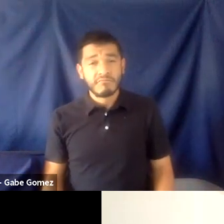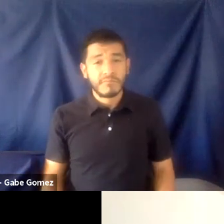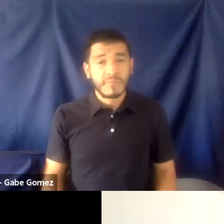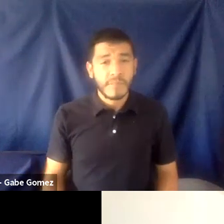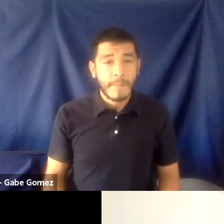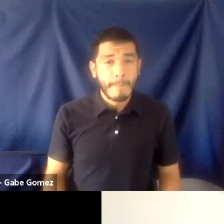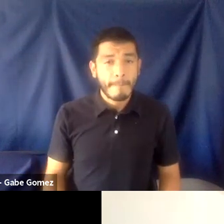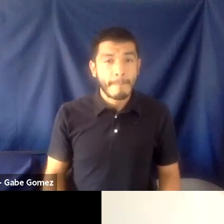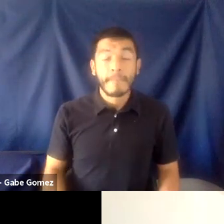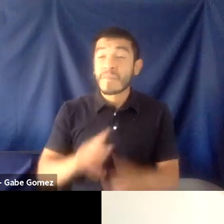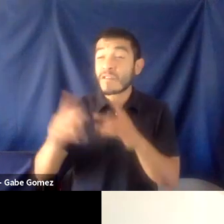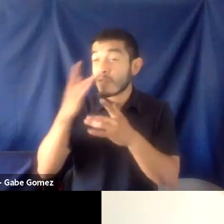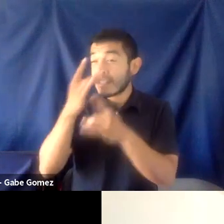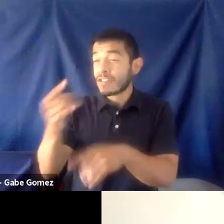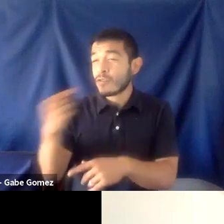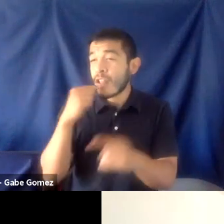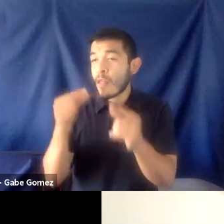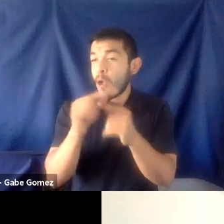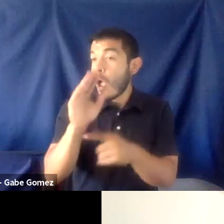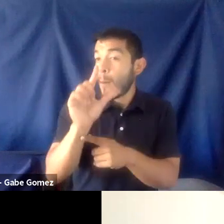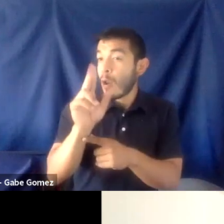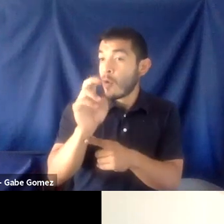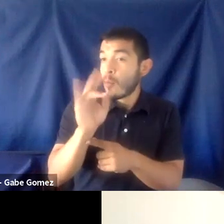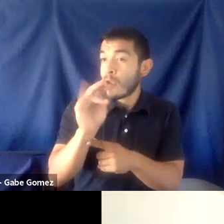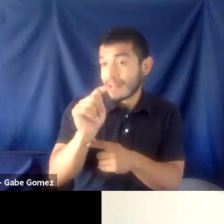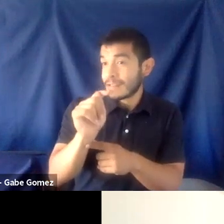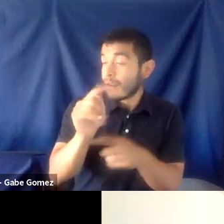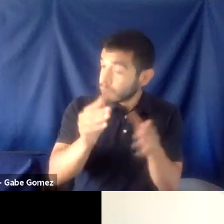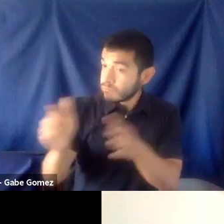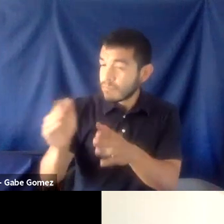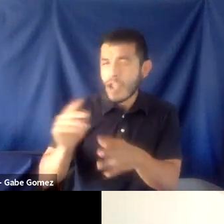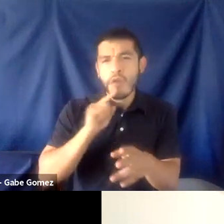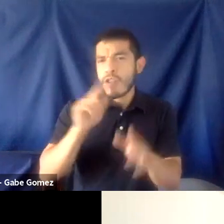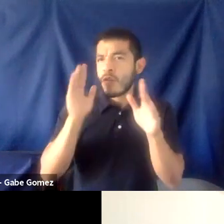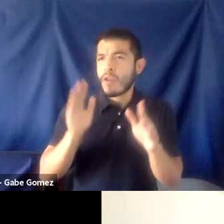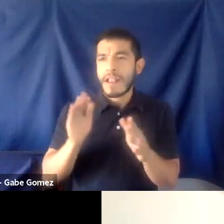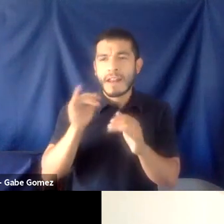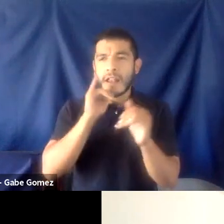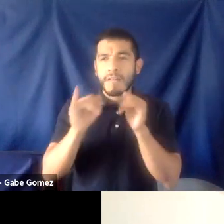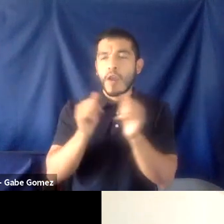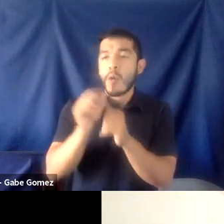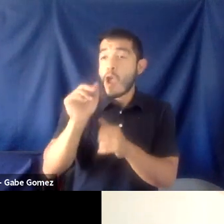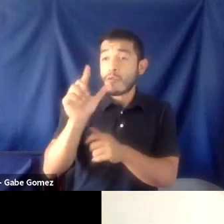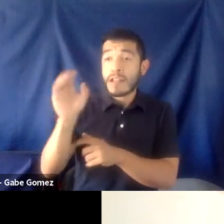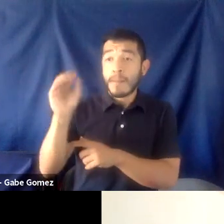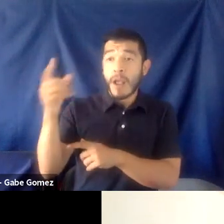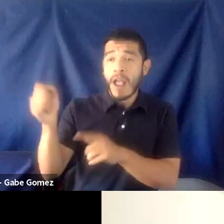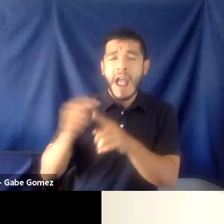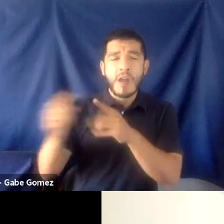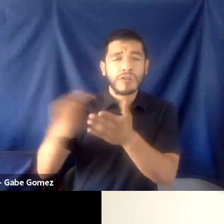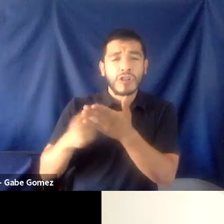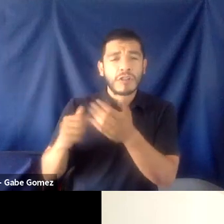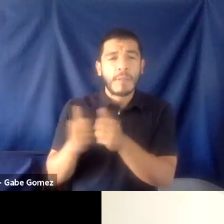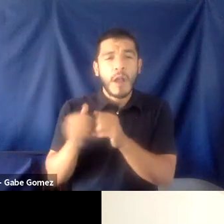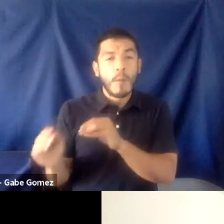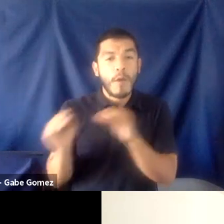that you mentioned the word blueprint, because there's a really great interview with Grace Lee Boggs where she talks about how movements happen and how